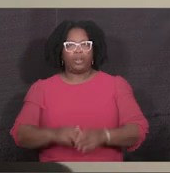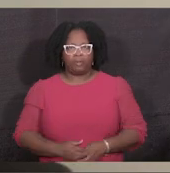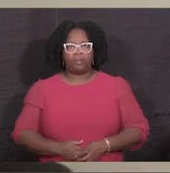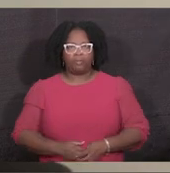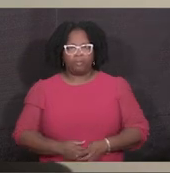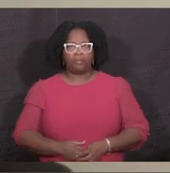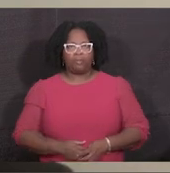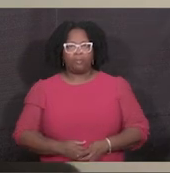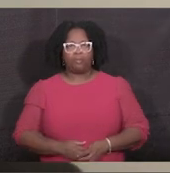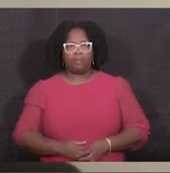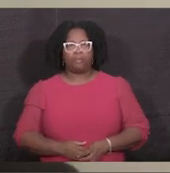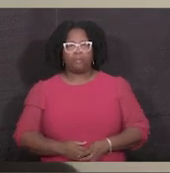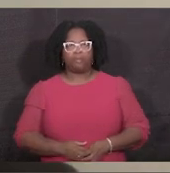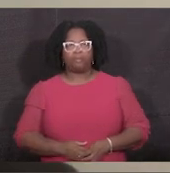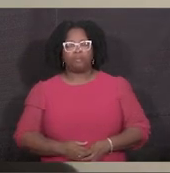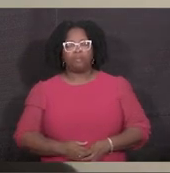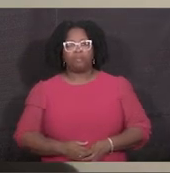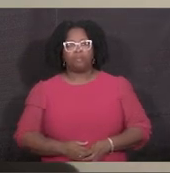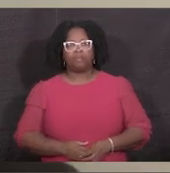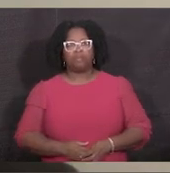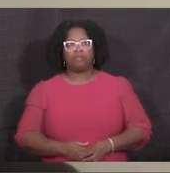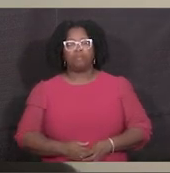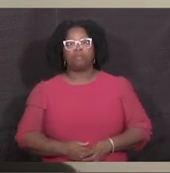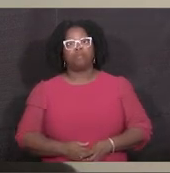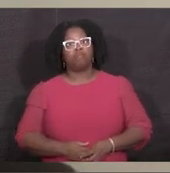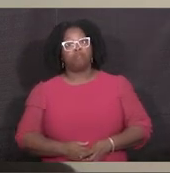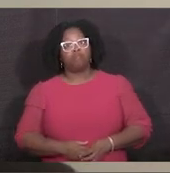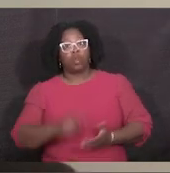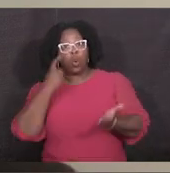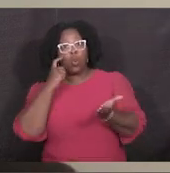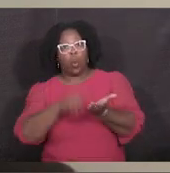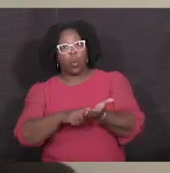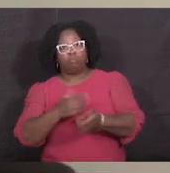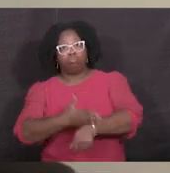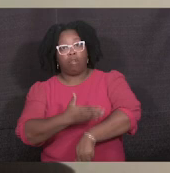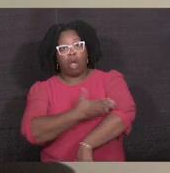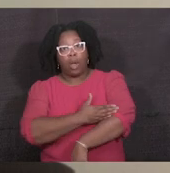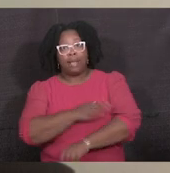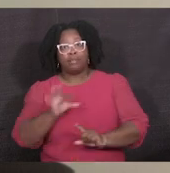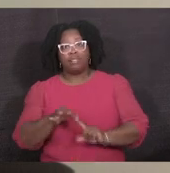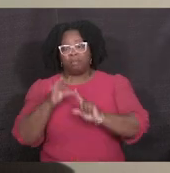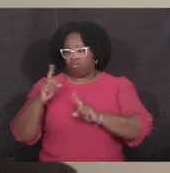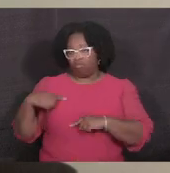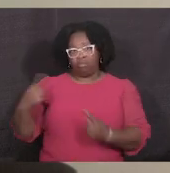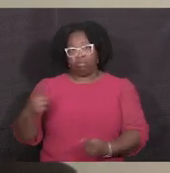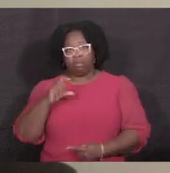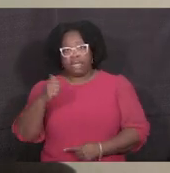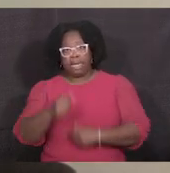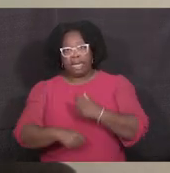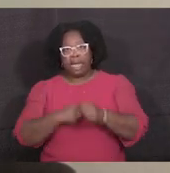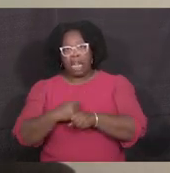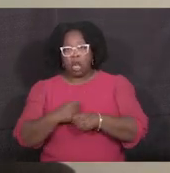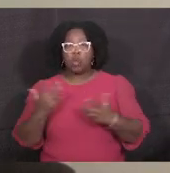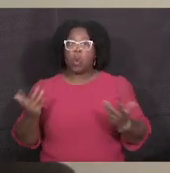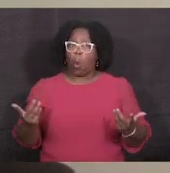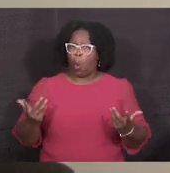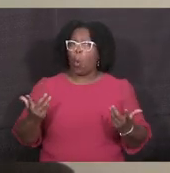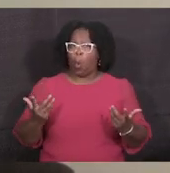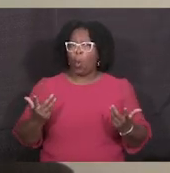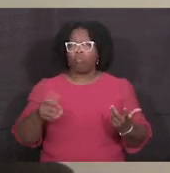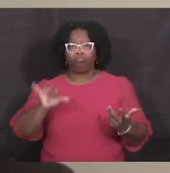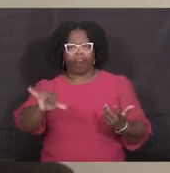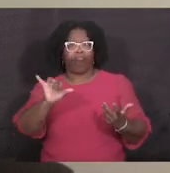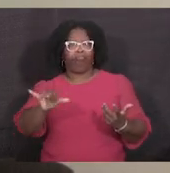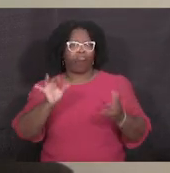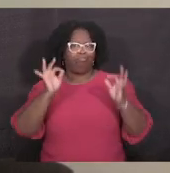In terms of, you know, the progress that I've seen, especially over the last 10 years, I would say there's definitely